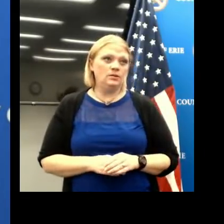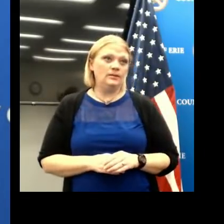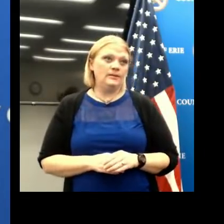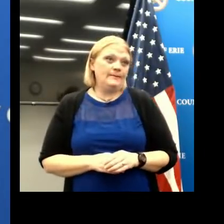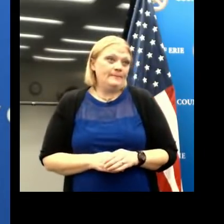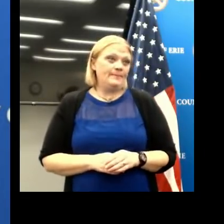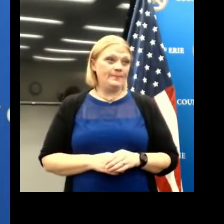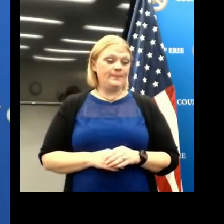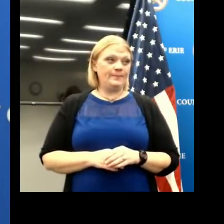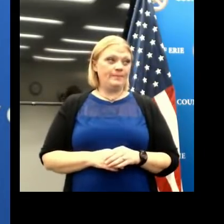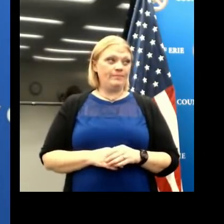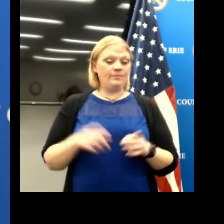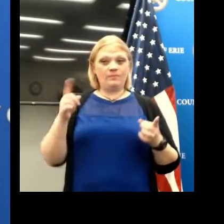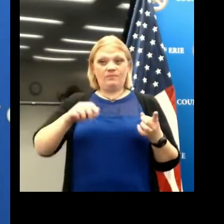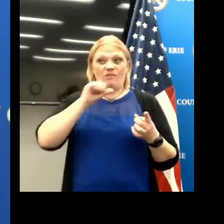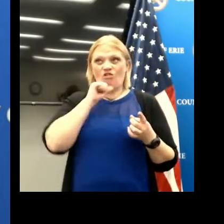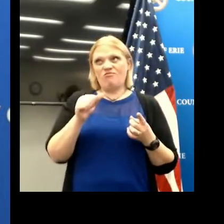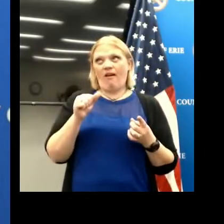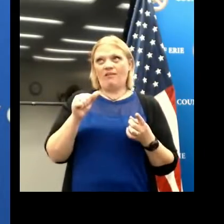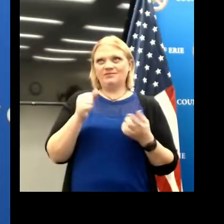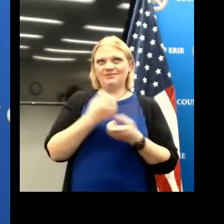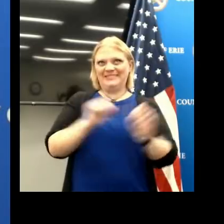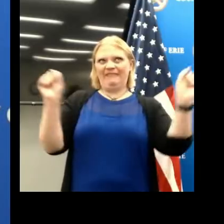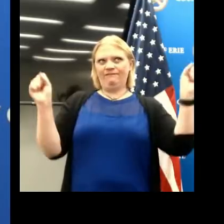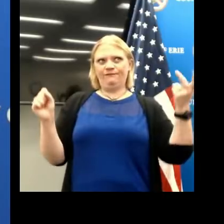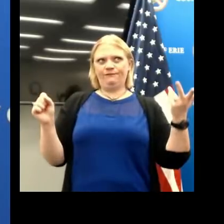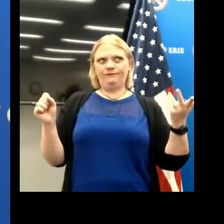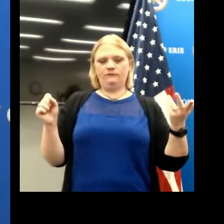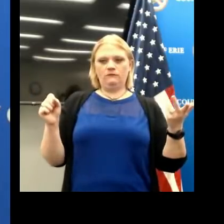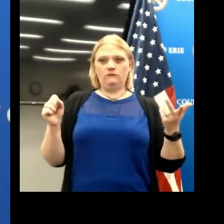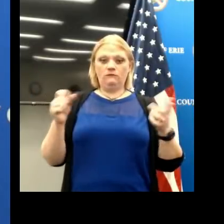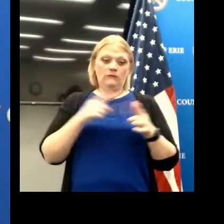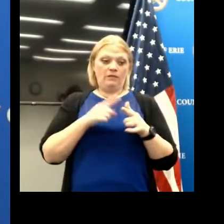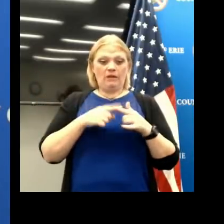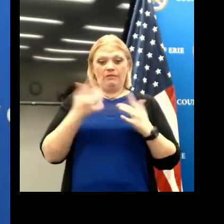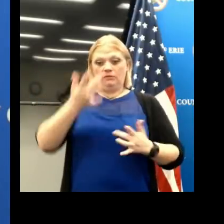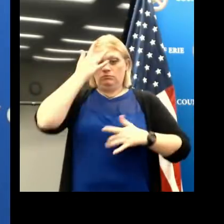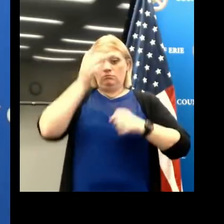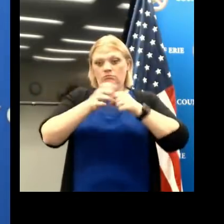not being safe, and they're catching the coronavirus.